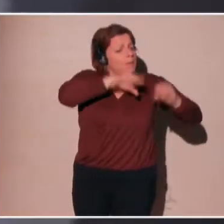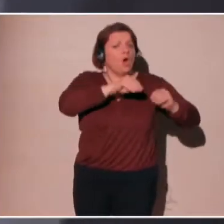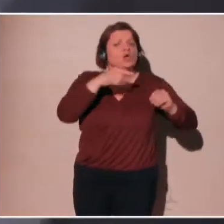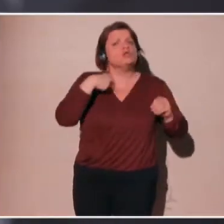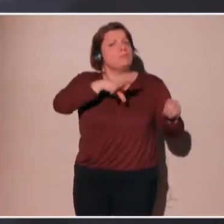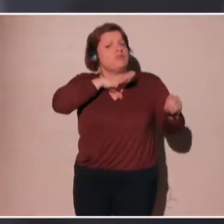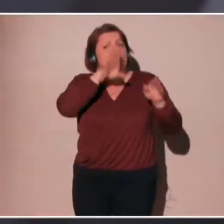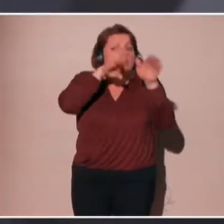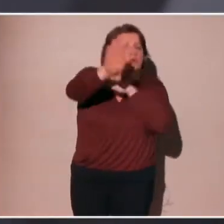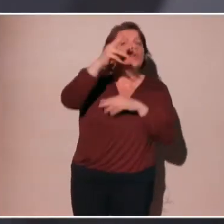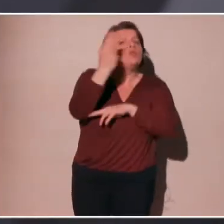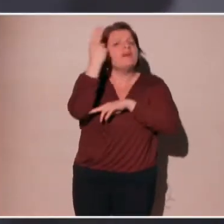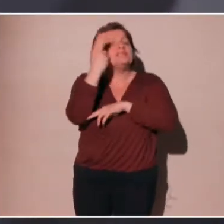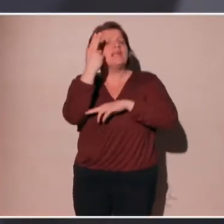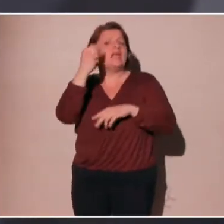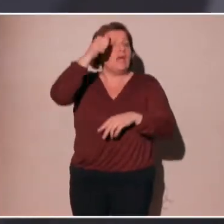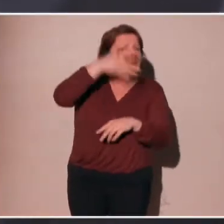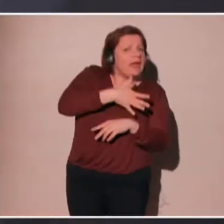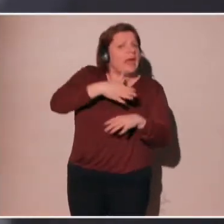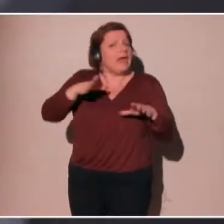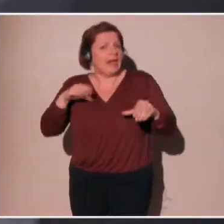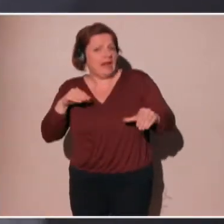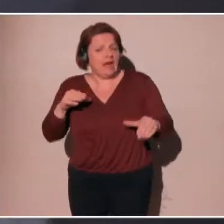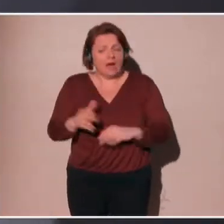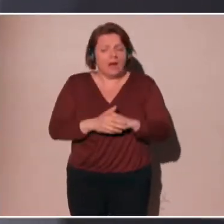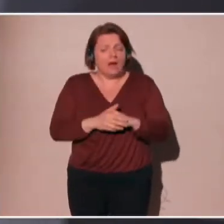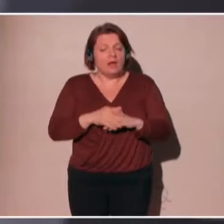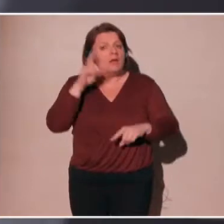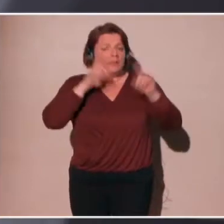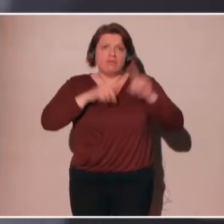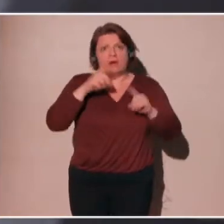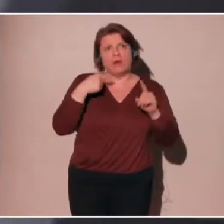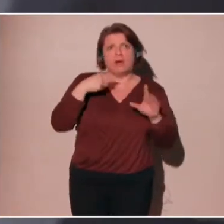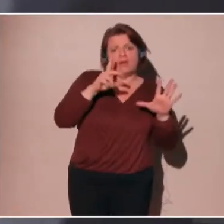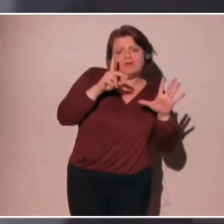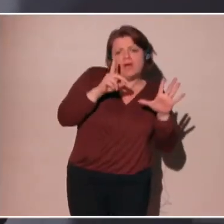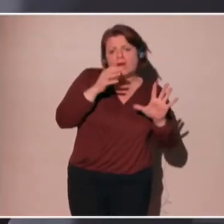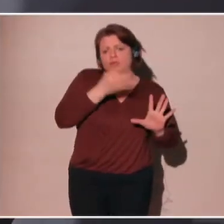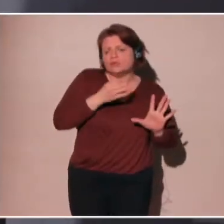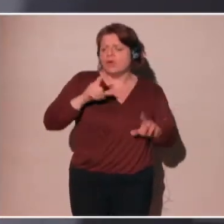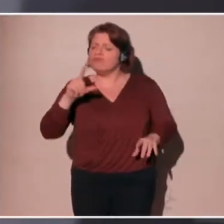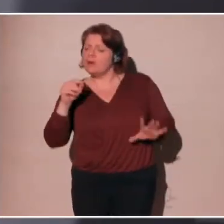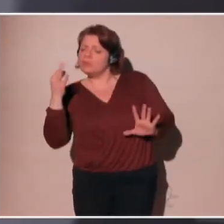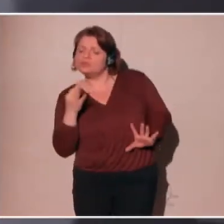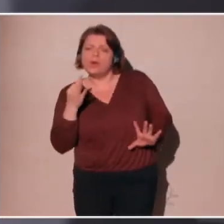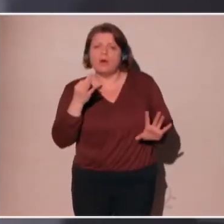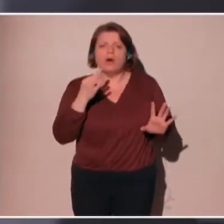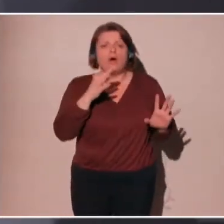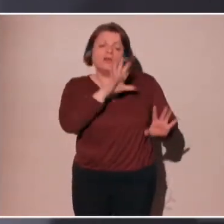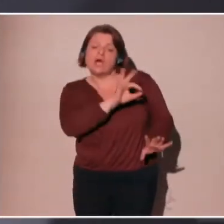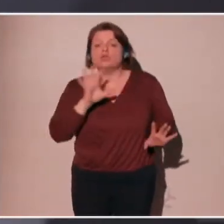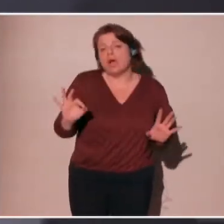also in teaching positions in American or Canadian universities and have a